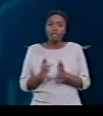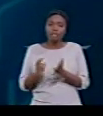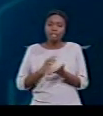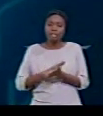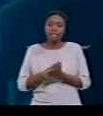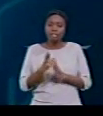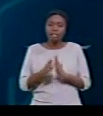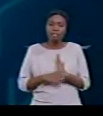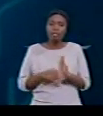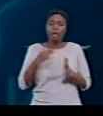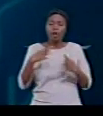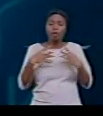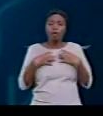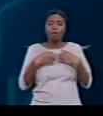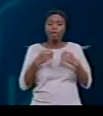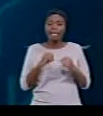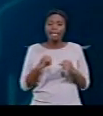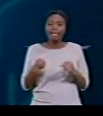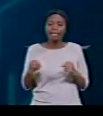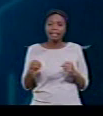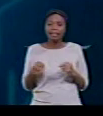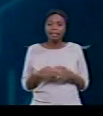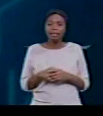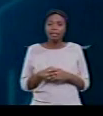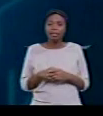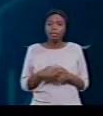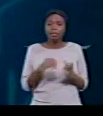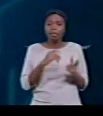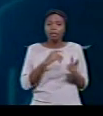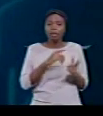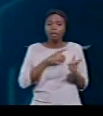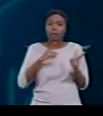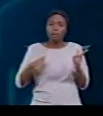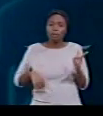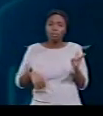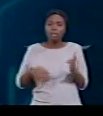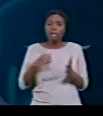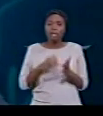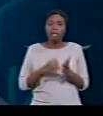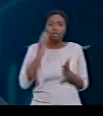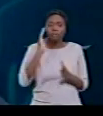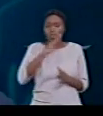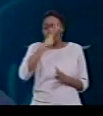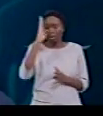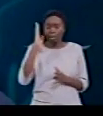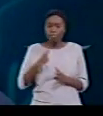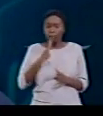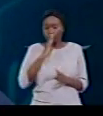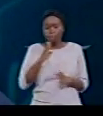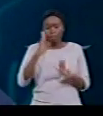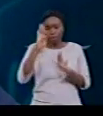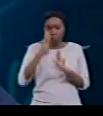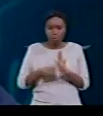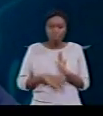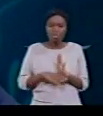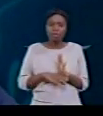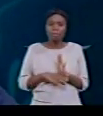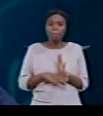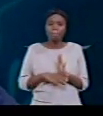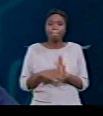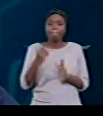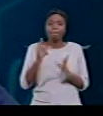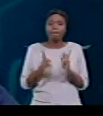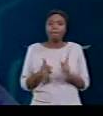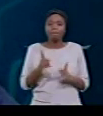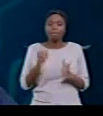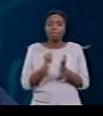of healing, Lord, it will never diminish. The people that have experienced